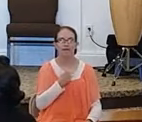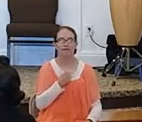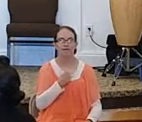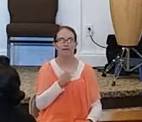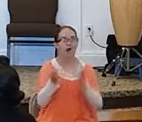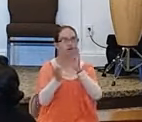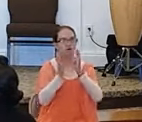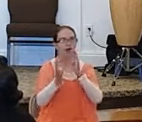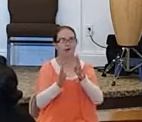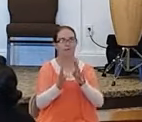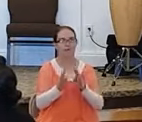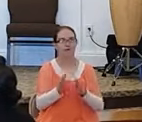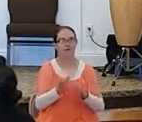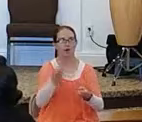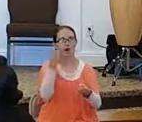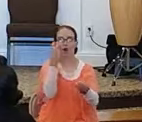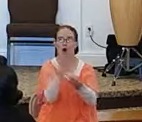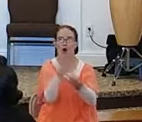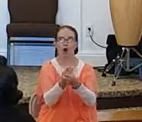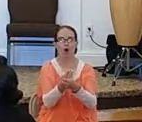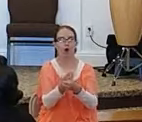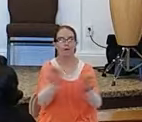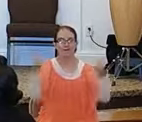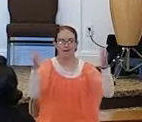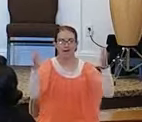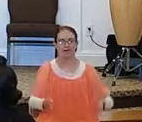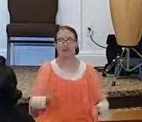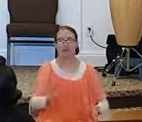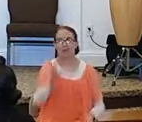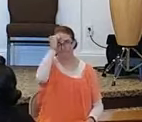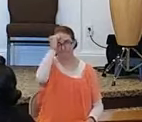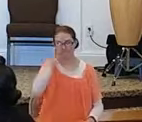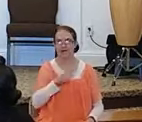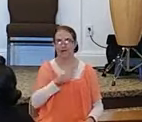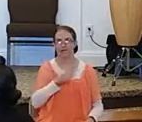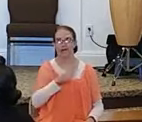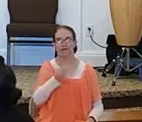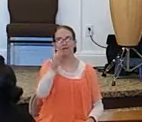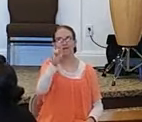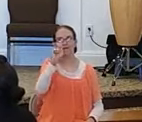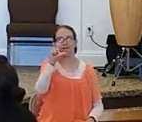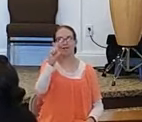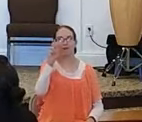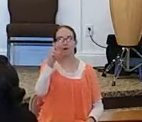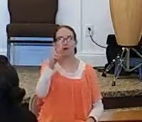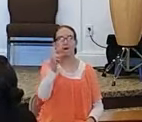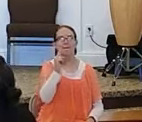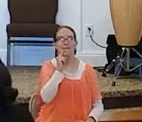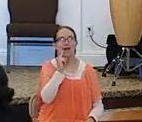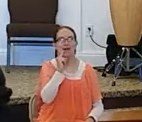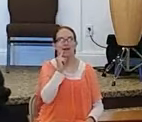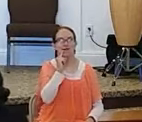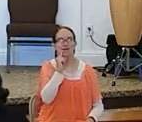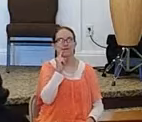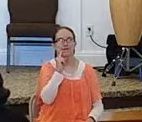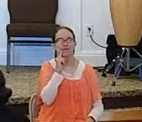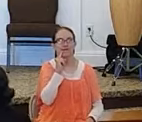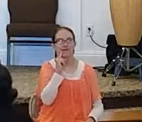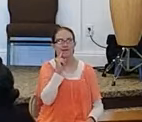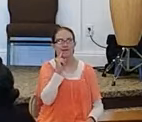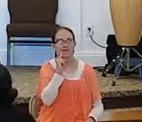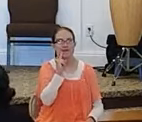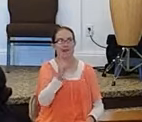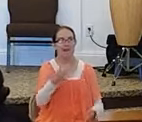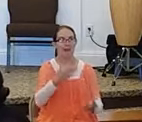talking about some old roughhousers. We're talking about some guys that probably had sailor mouths. Hallelujah. Yes, sir. But there